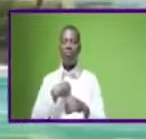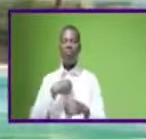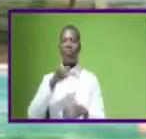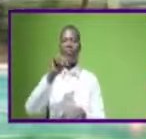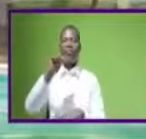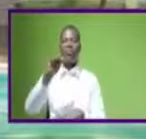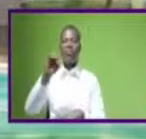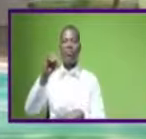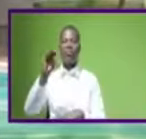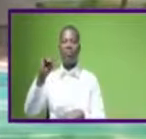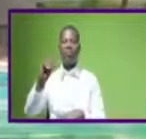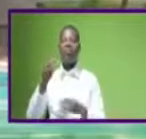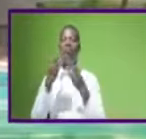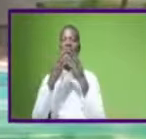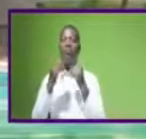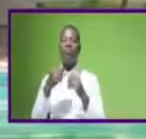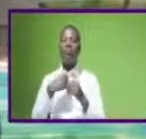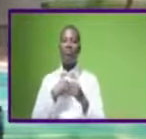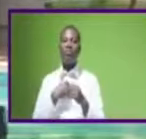I, Stephen Adom Kyei Duah.